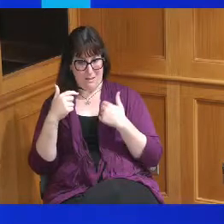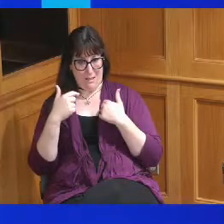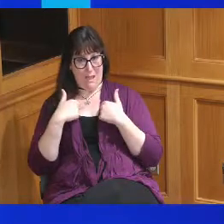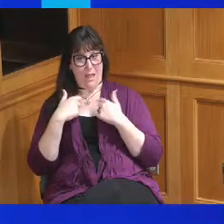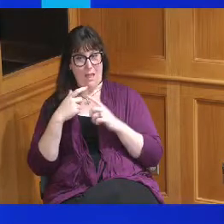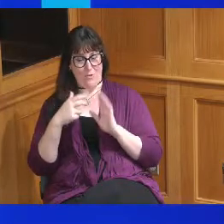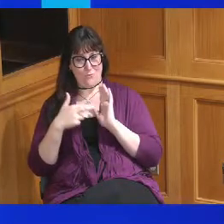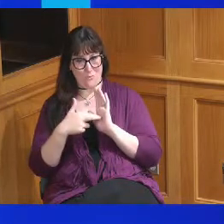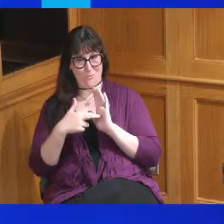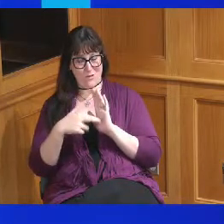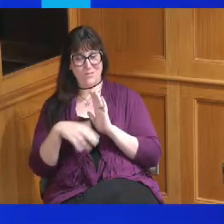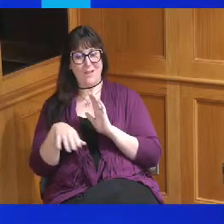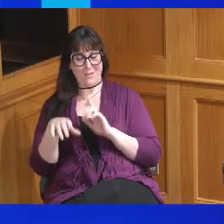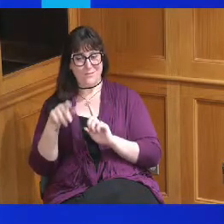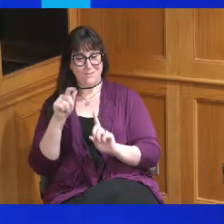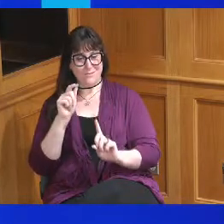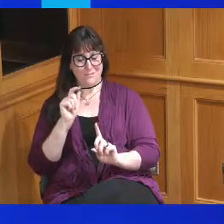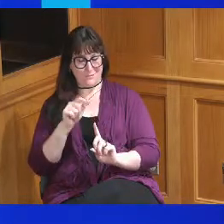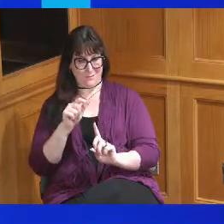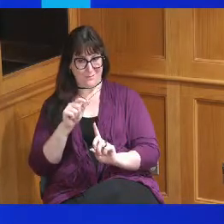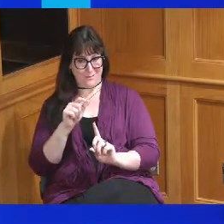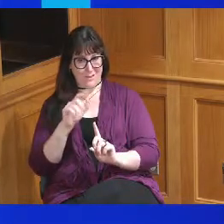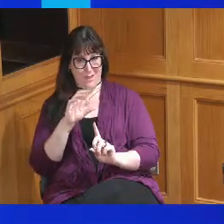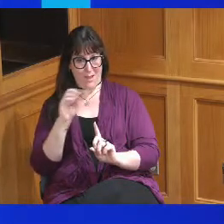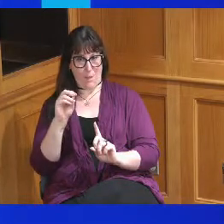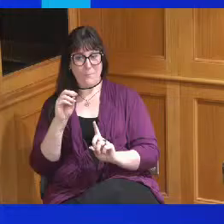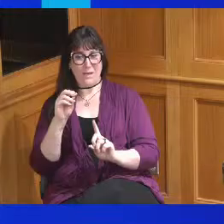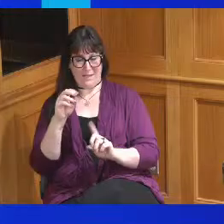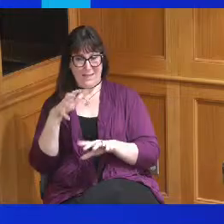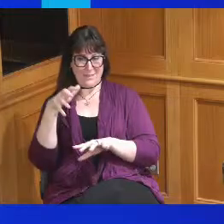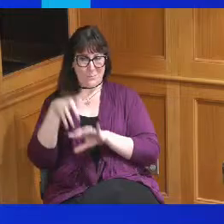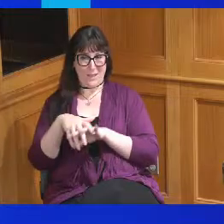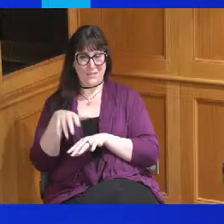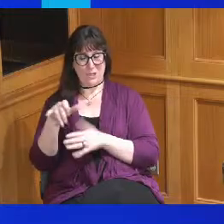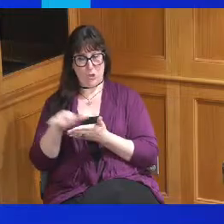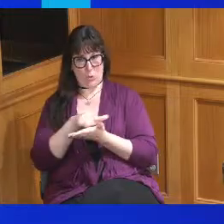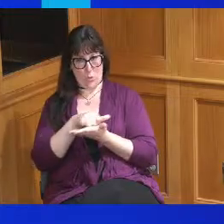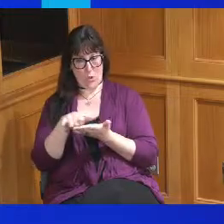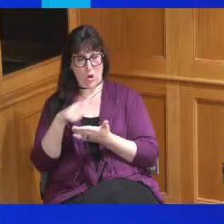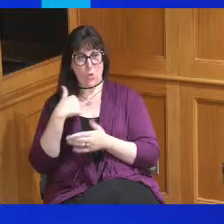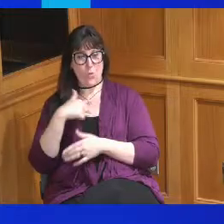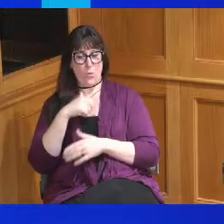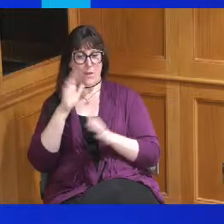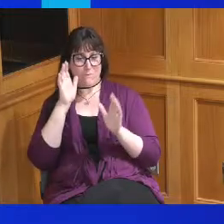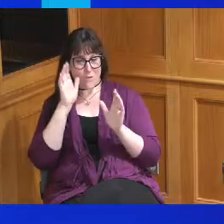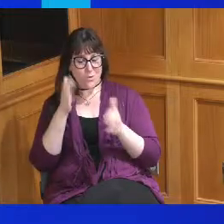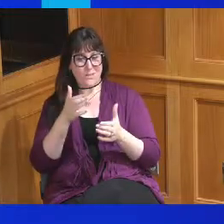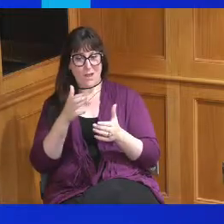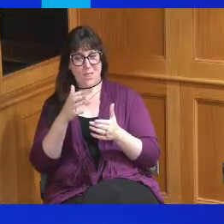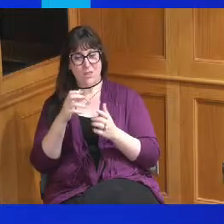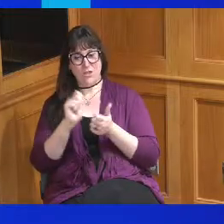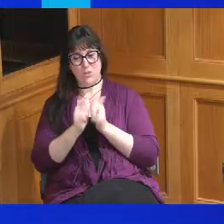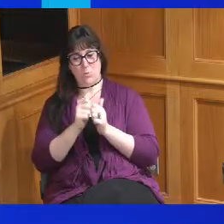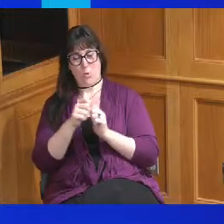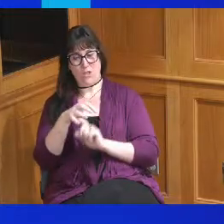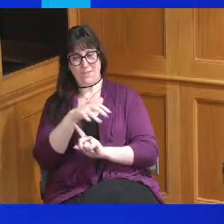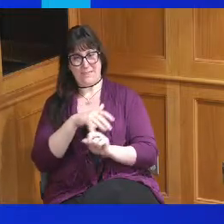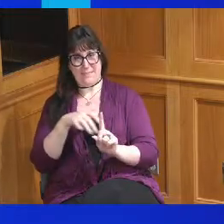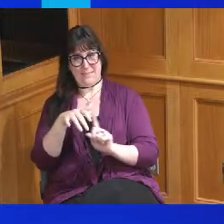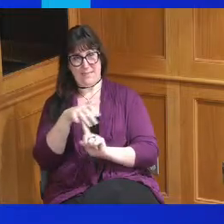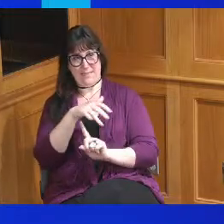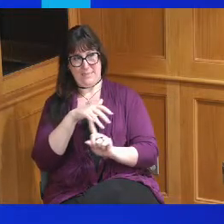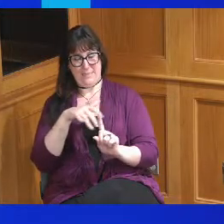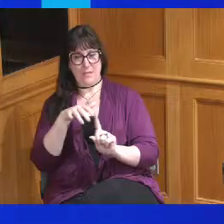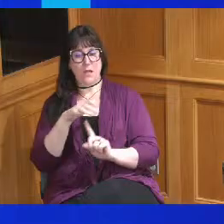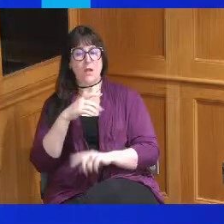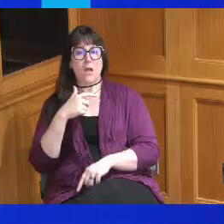bank. I am based in New York City. We focus on the sports ecosystem. My primary charge inside of our company